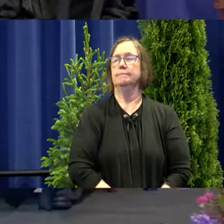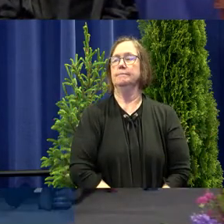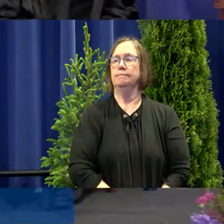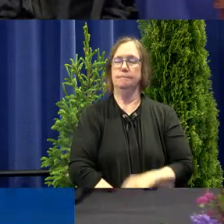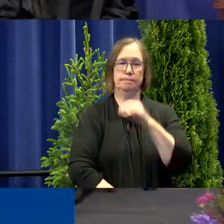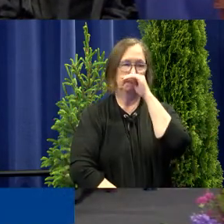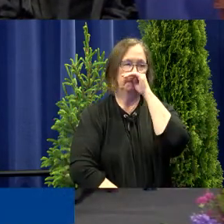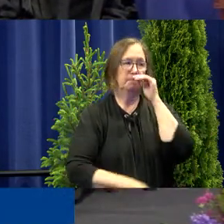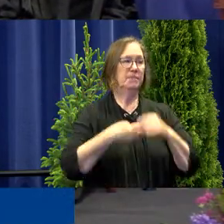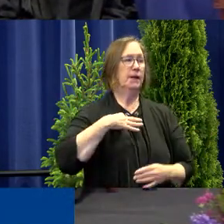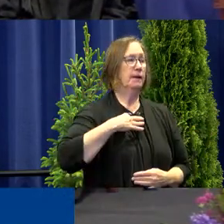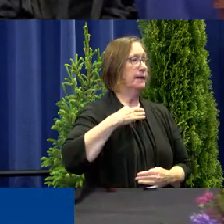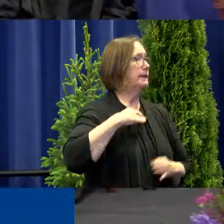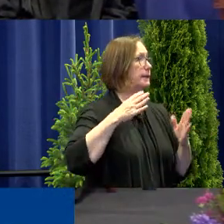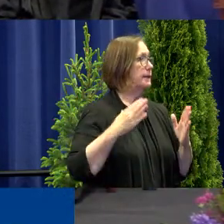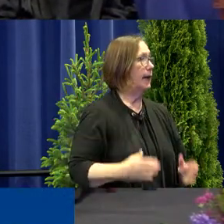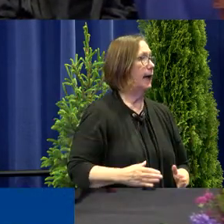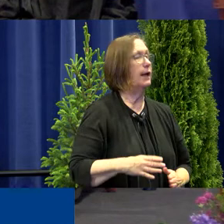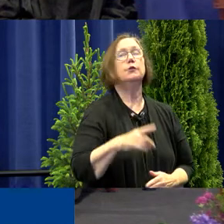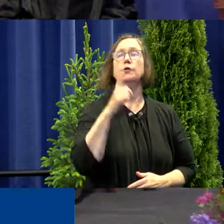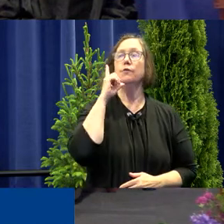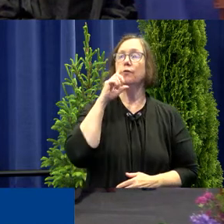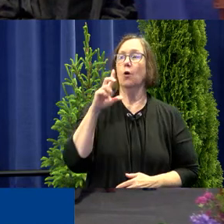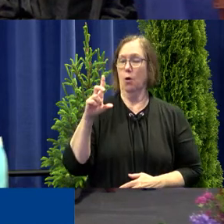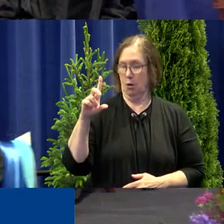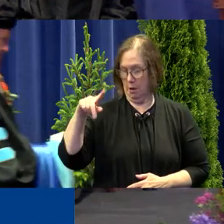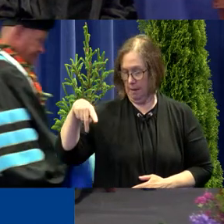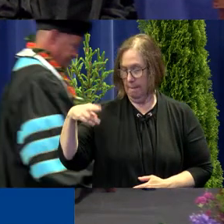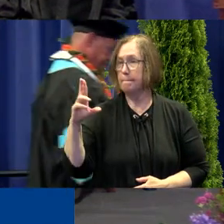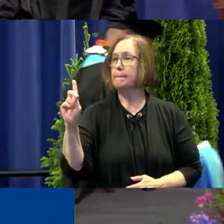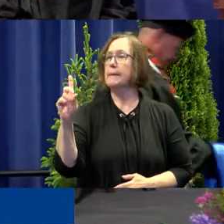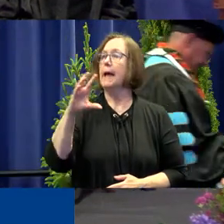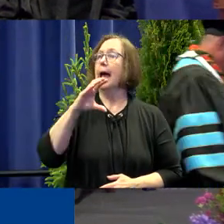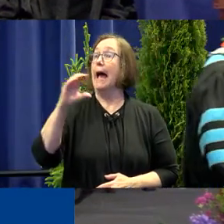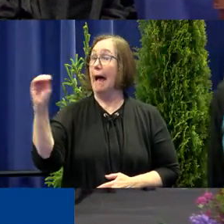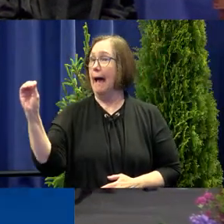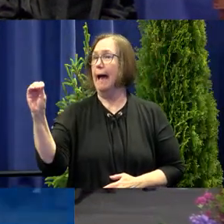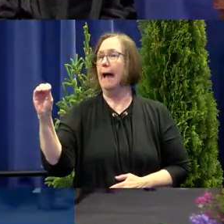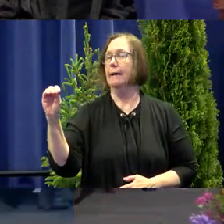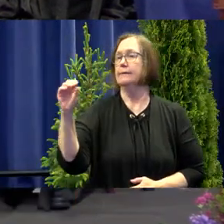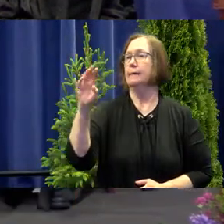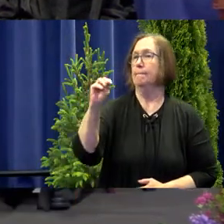Will the candidates for doctoral and master's degrees please rise and remain standing?